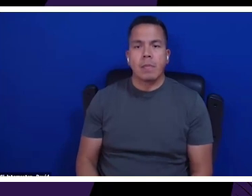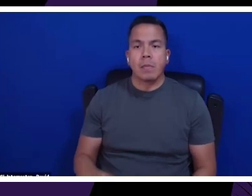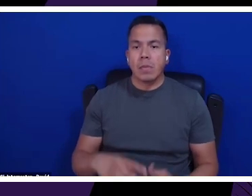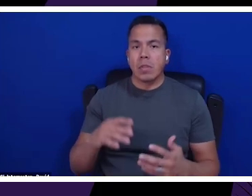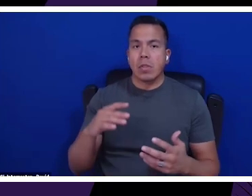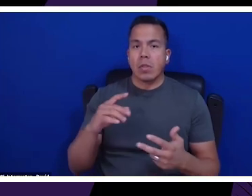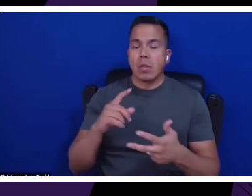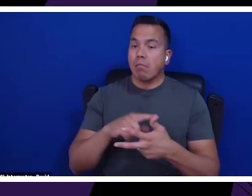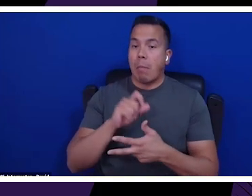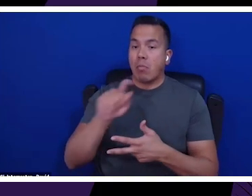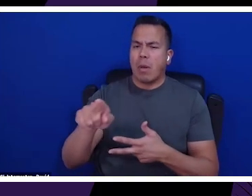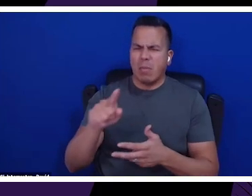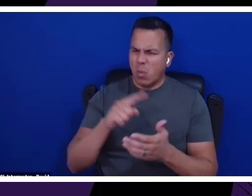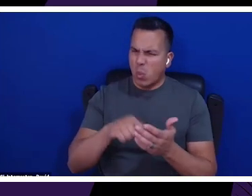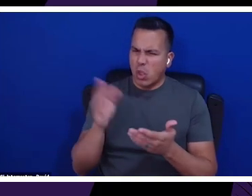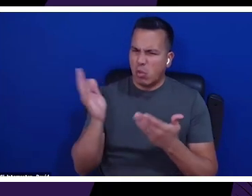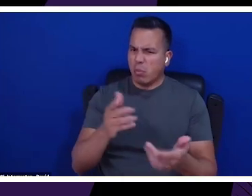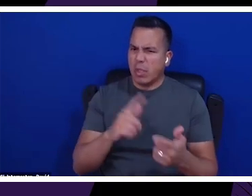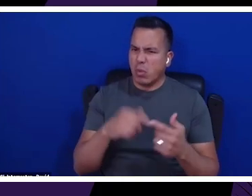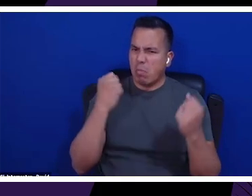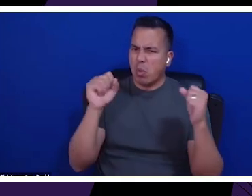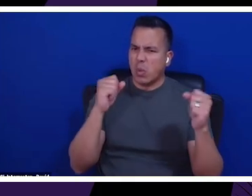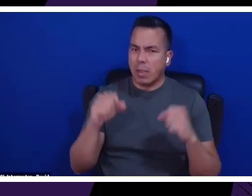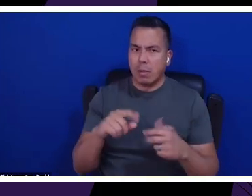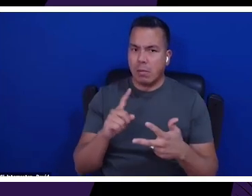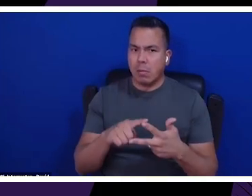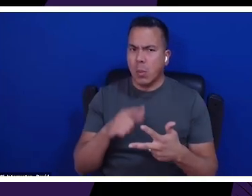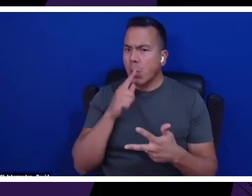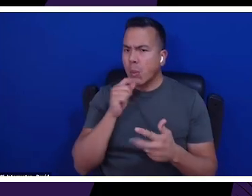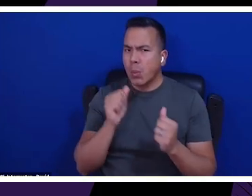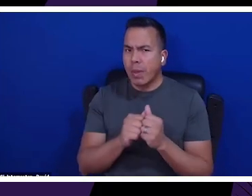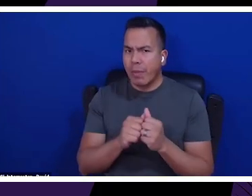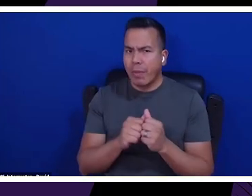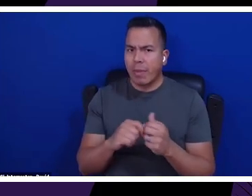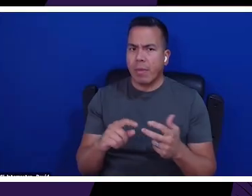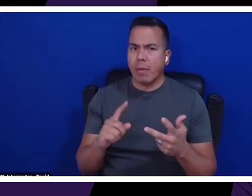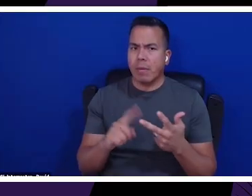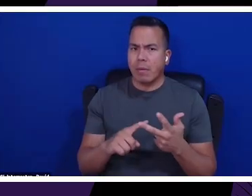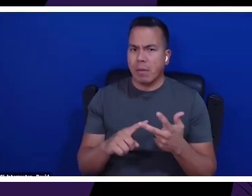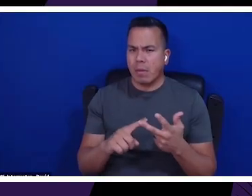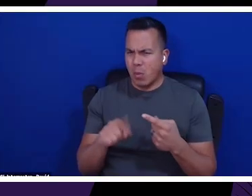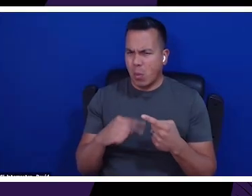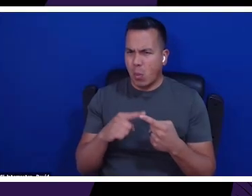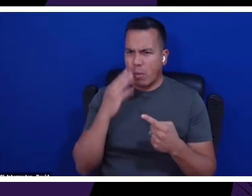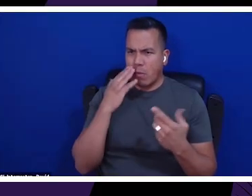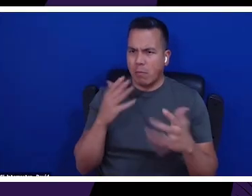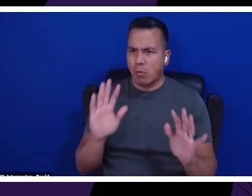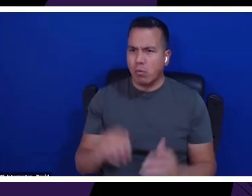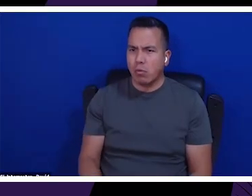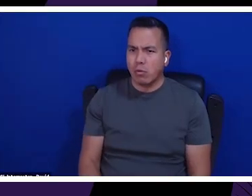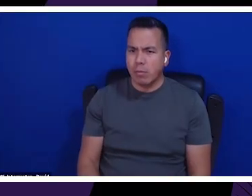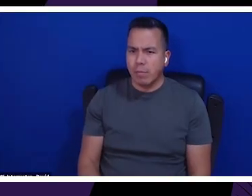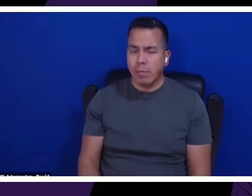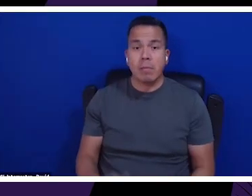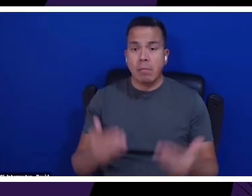you bringing to the protest? Who are you going to the protest with? And when do you know the protest is over? We invite you to